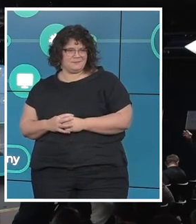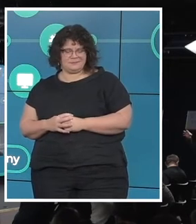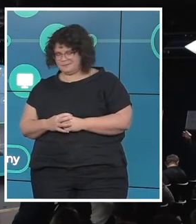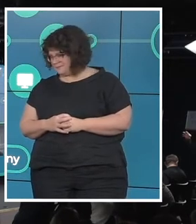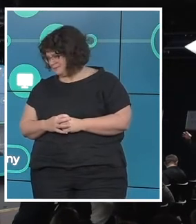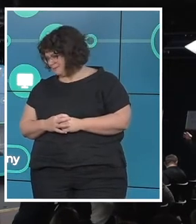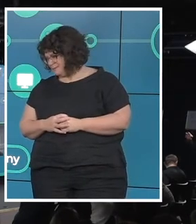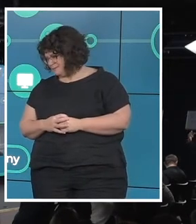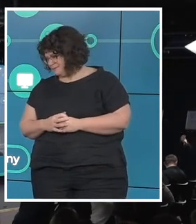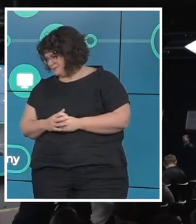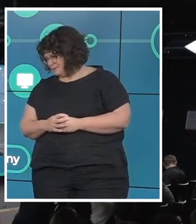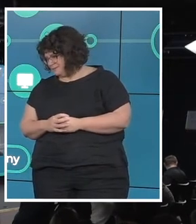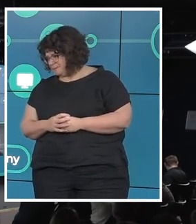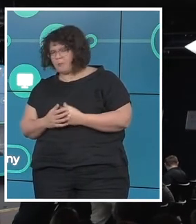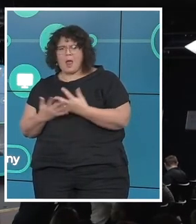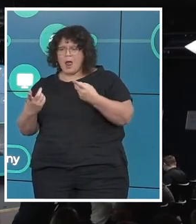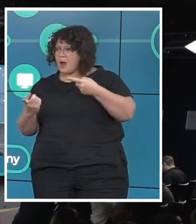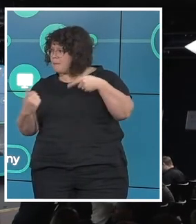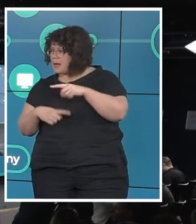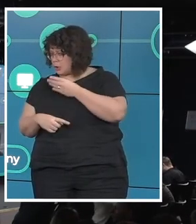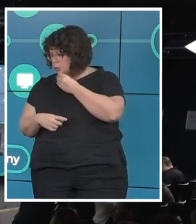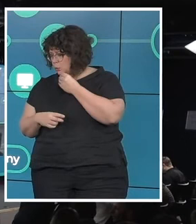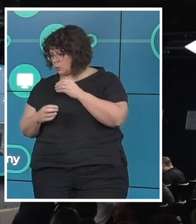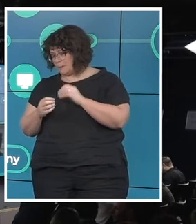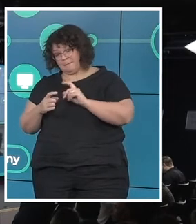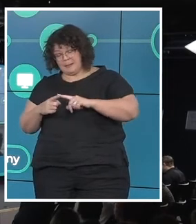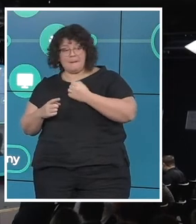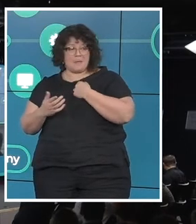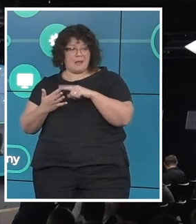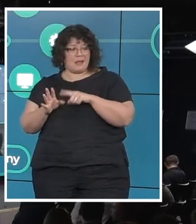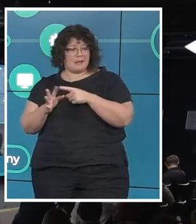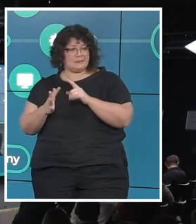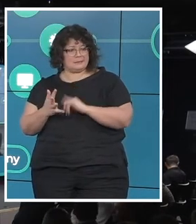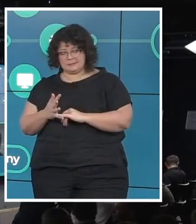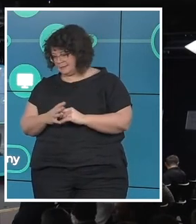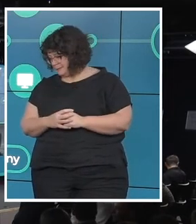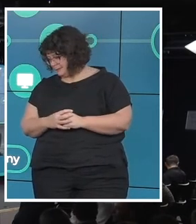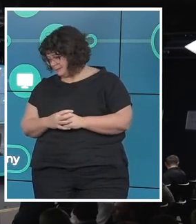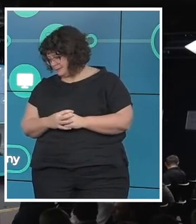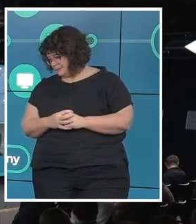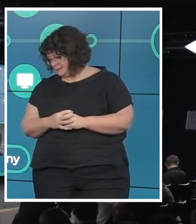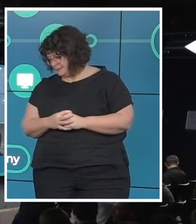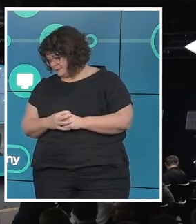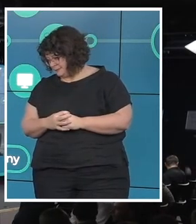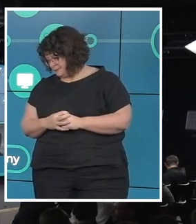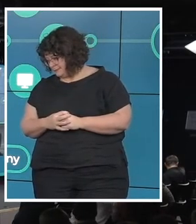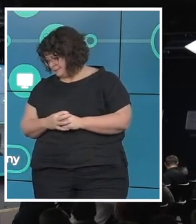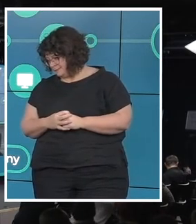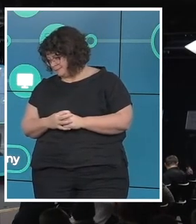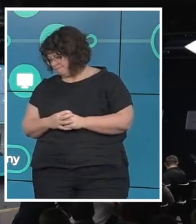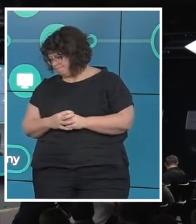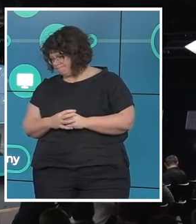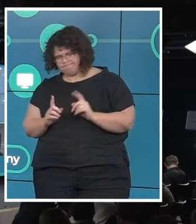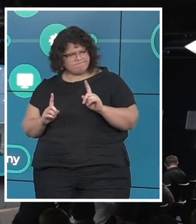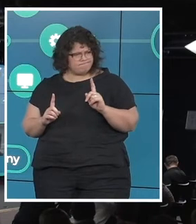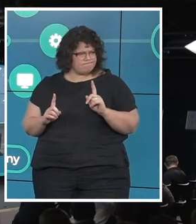some of these questions about content, is kind of third-party help in some other way. But what sort of stuff do Be My Eyes get used for? It's getting...